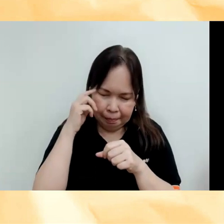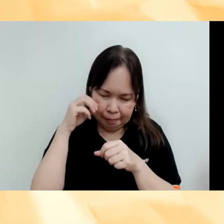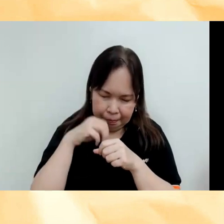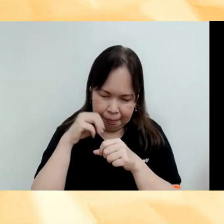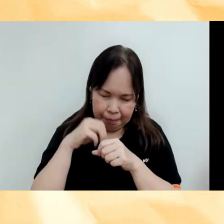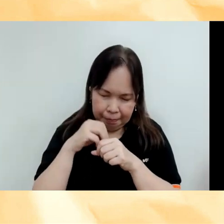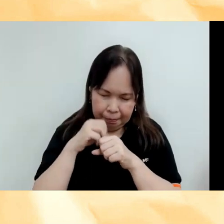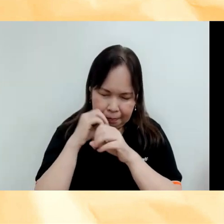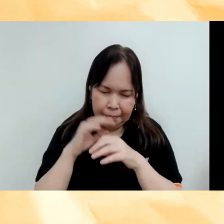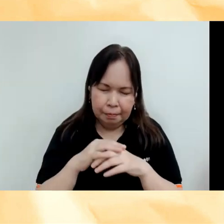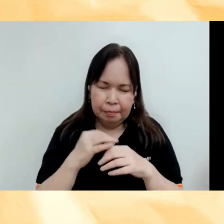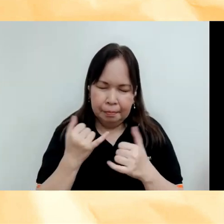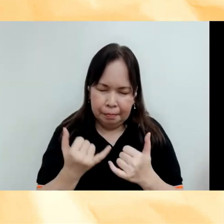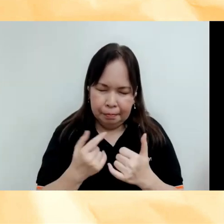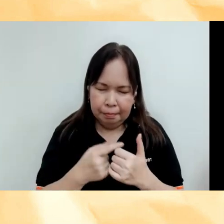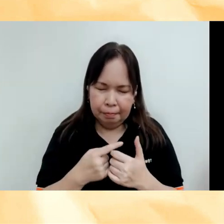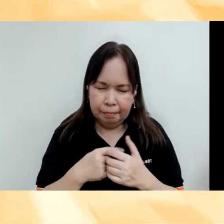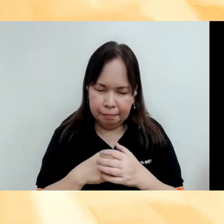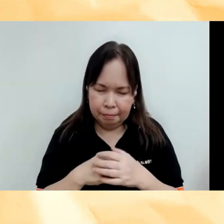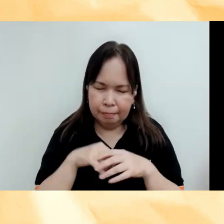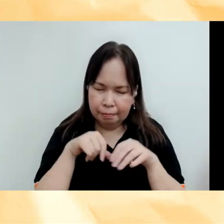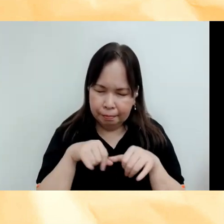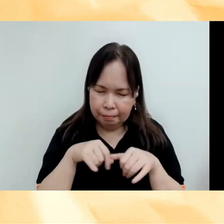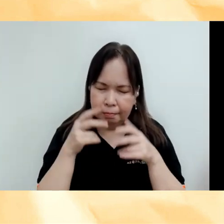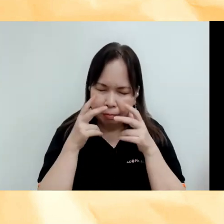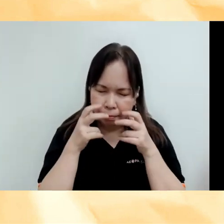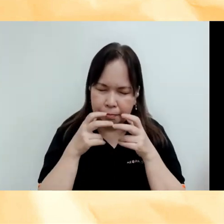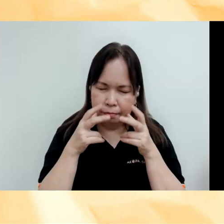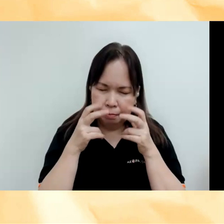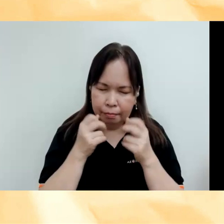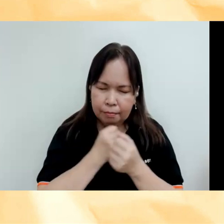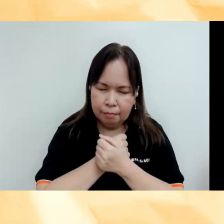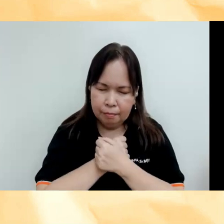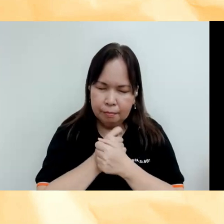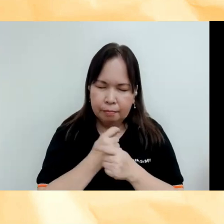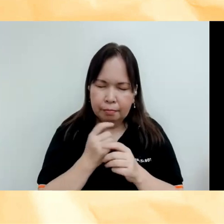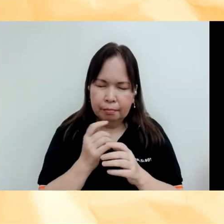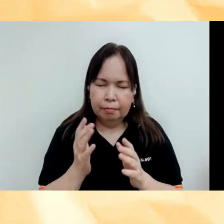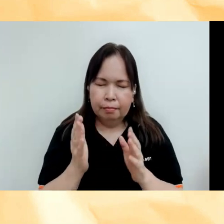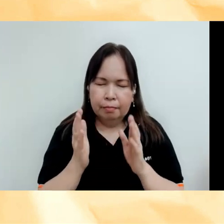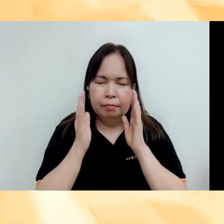And as we take this safe space in, let's pay attention to our breath again.